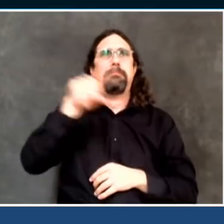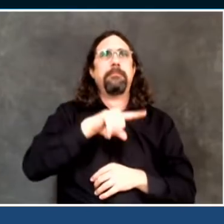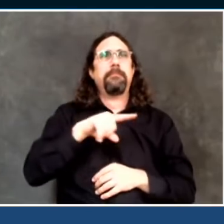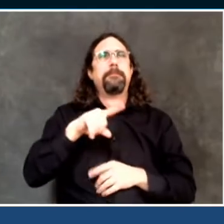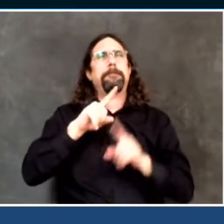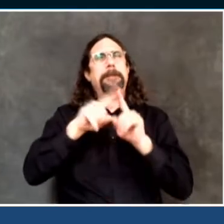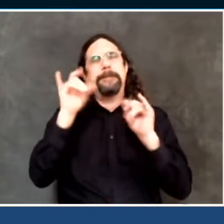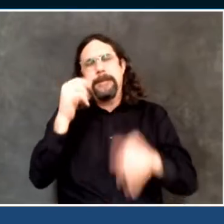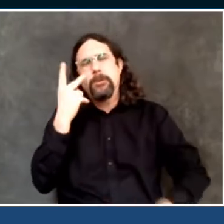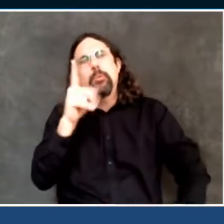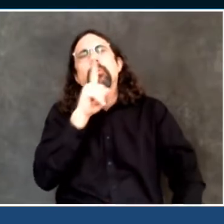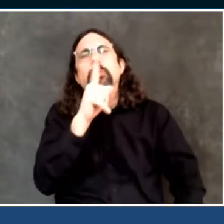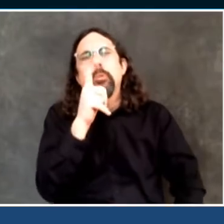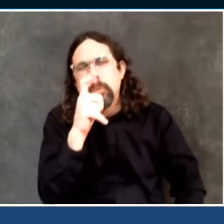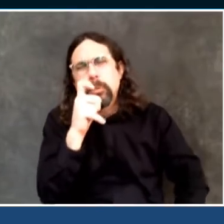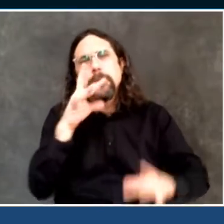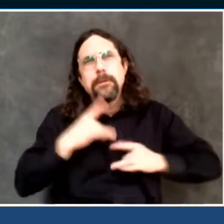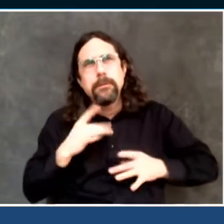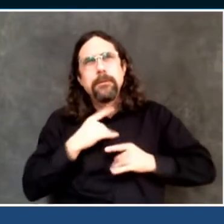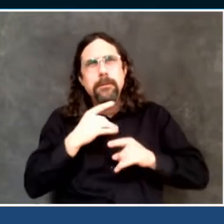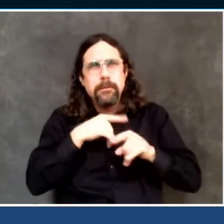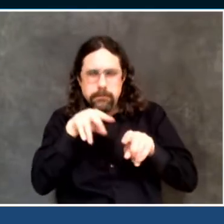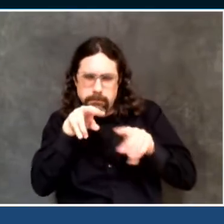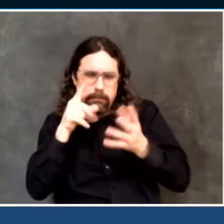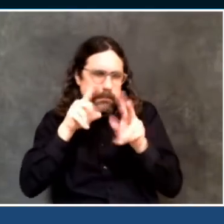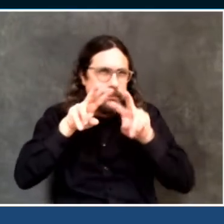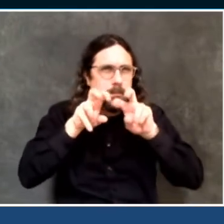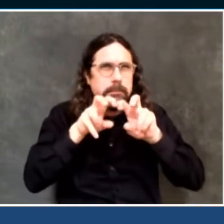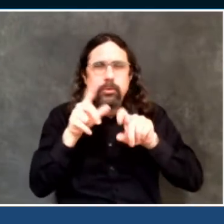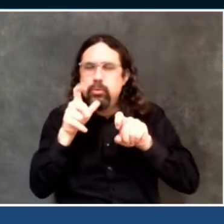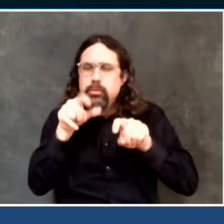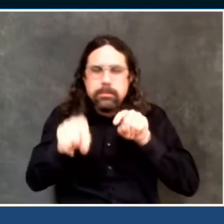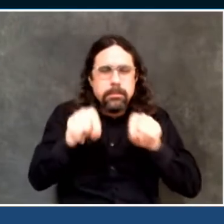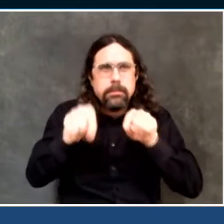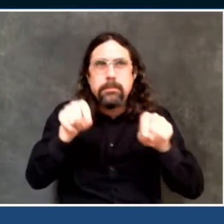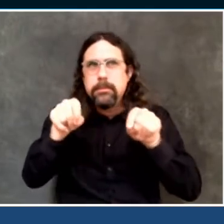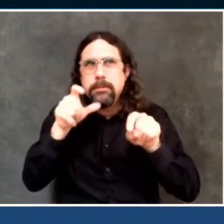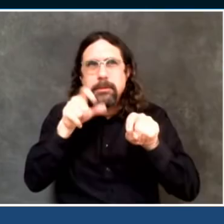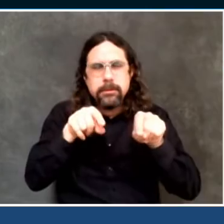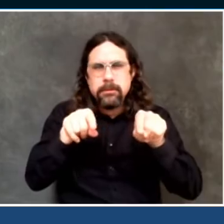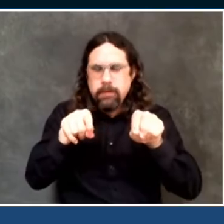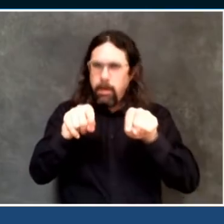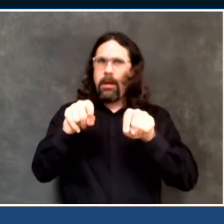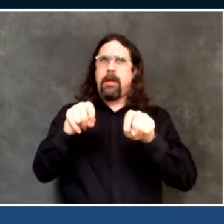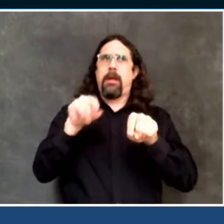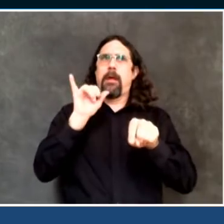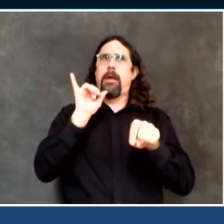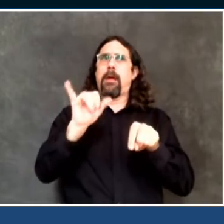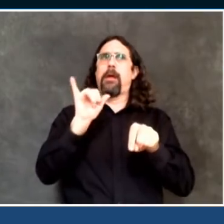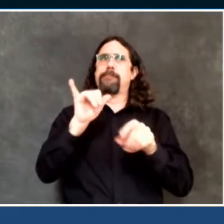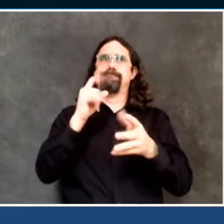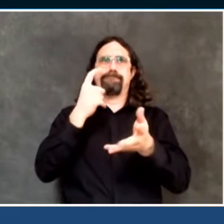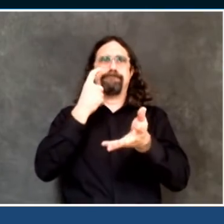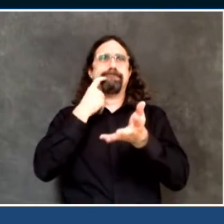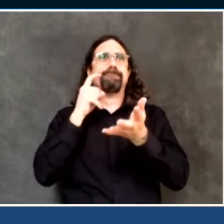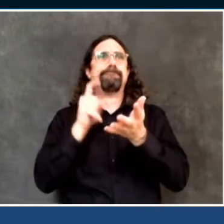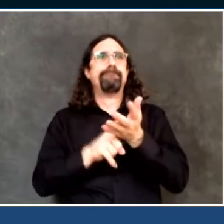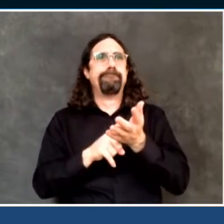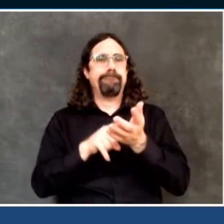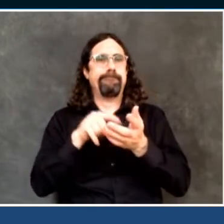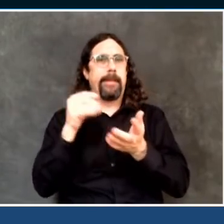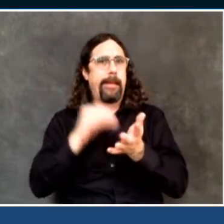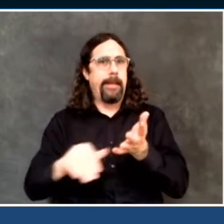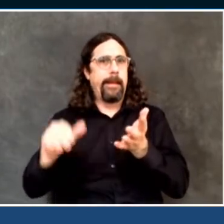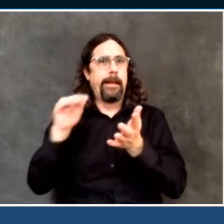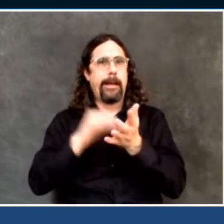clear inequalities, clear disparities in how this disease is affecting the people of our city.